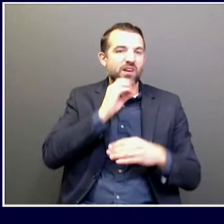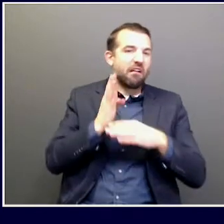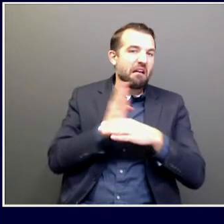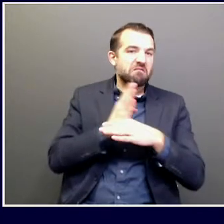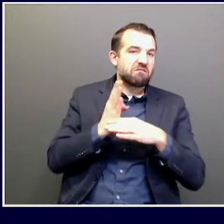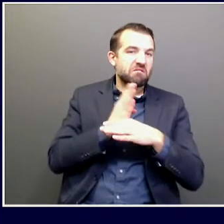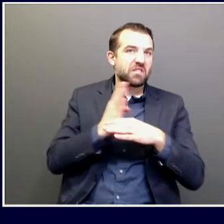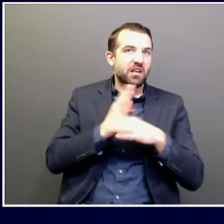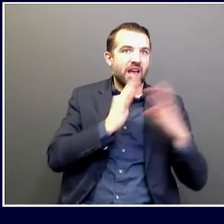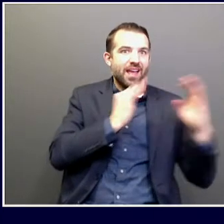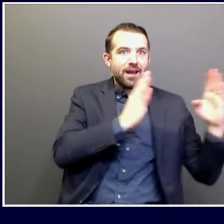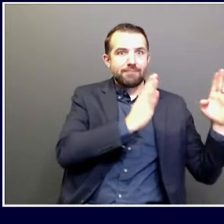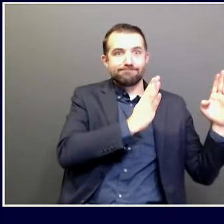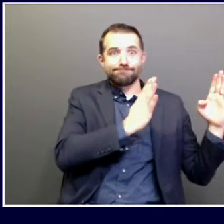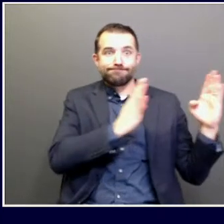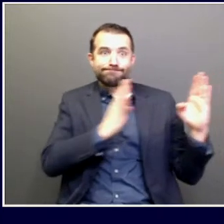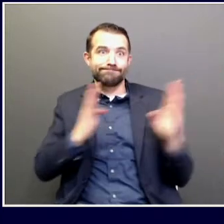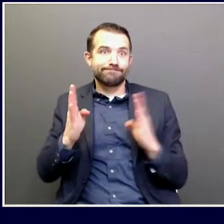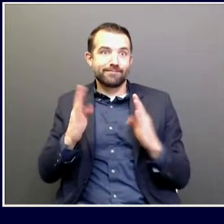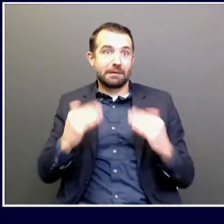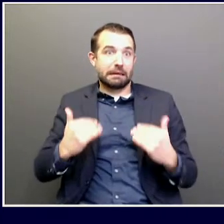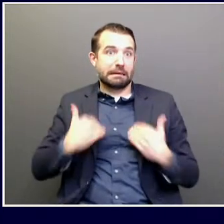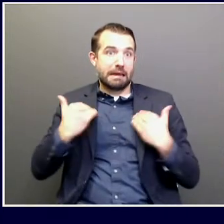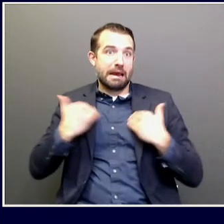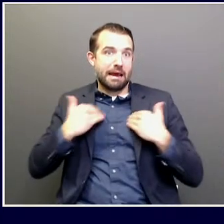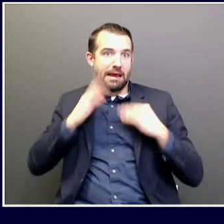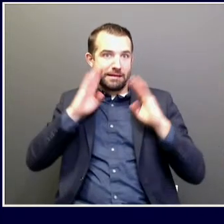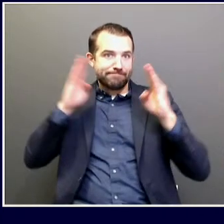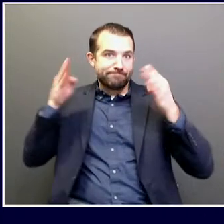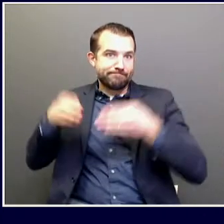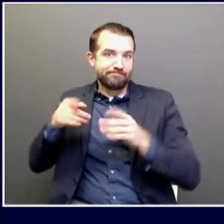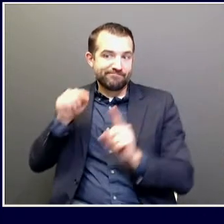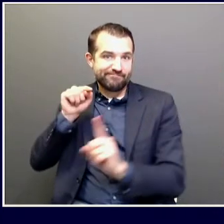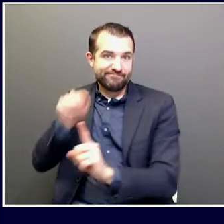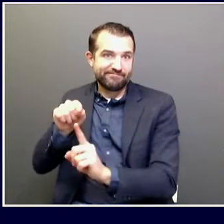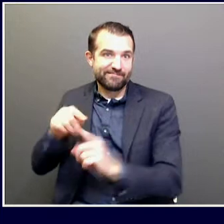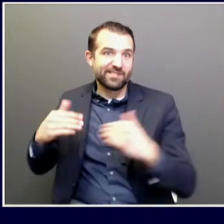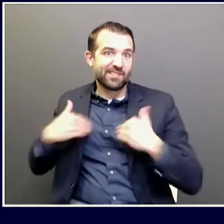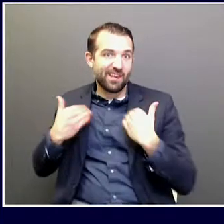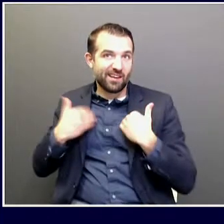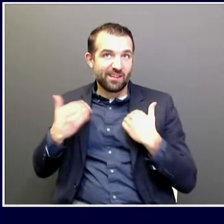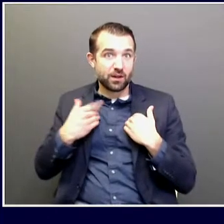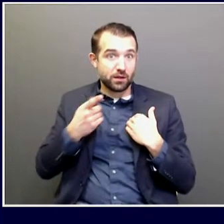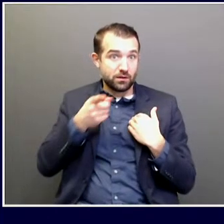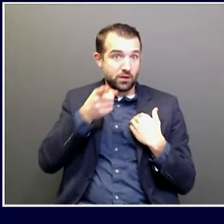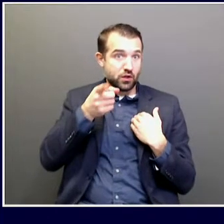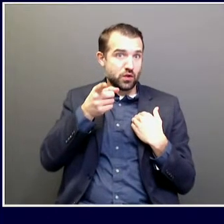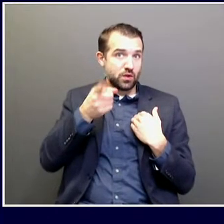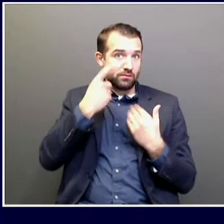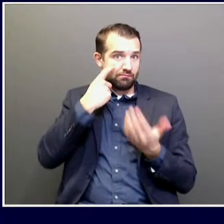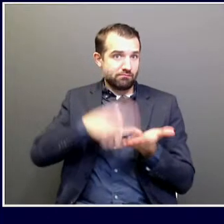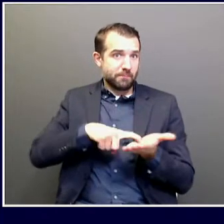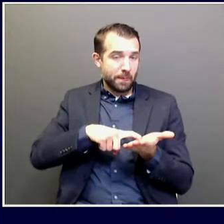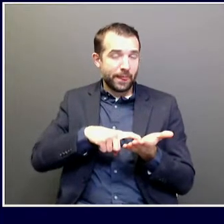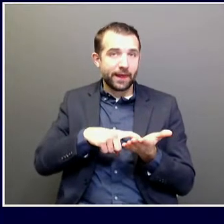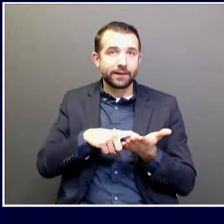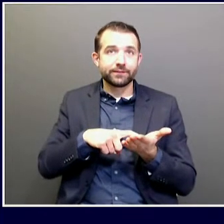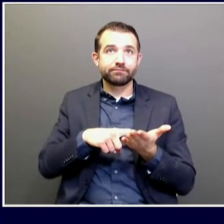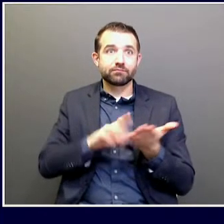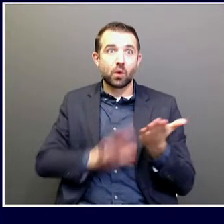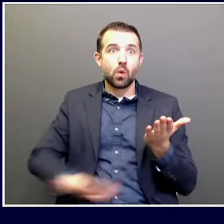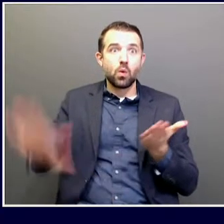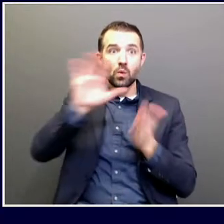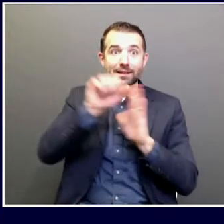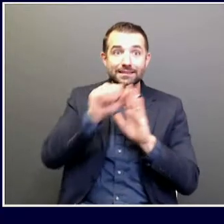downward. Is there anyone who can speak to whether or not that's sort of what the statewide trend is at hospitals?